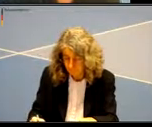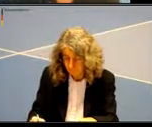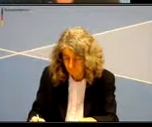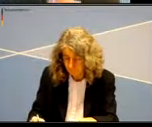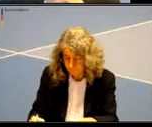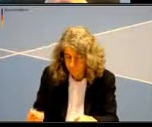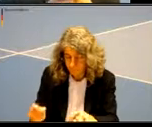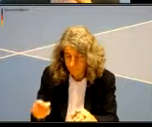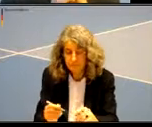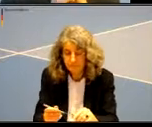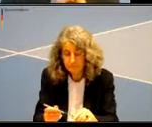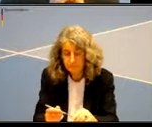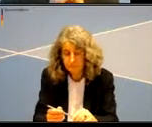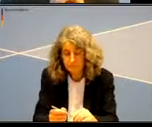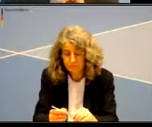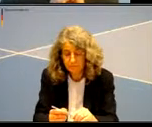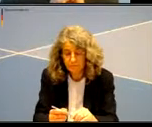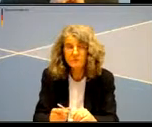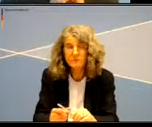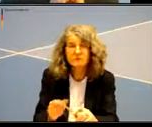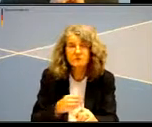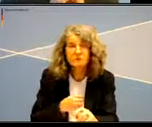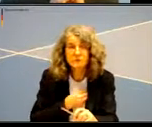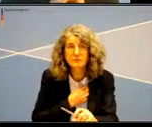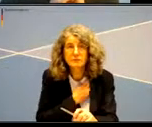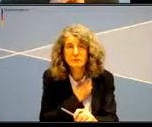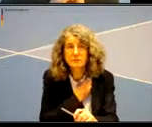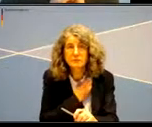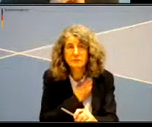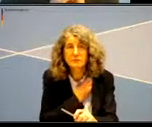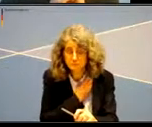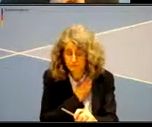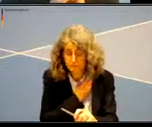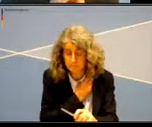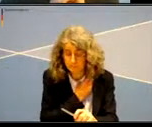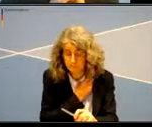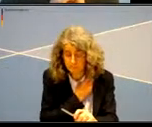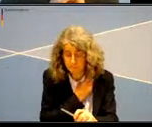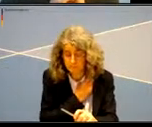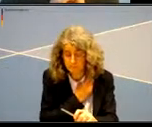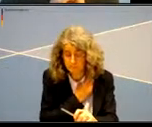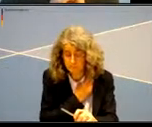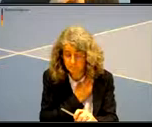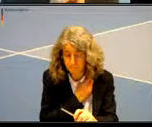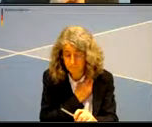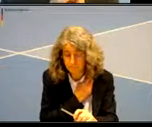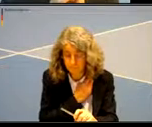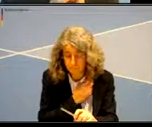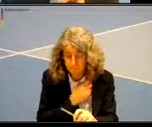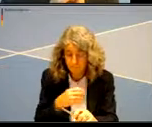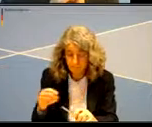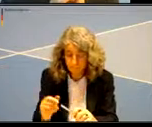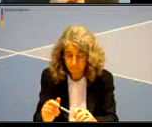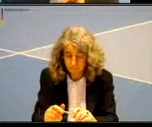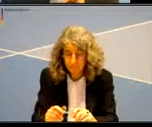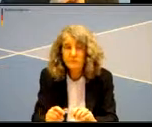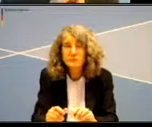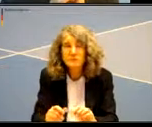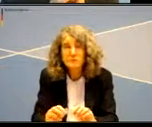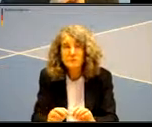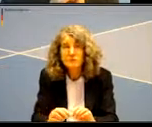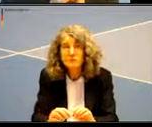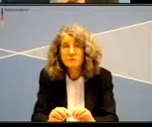this is going to be repeated. But this is not a sustainable solution. This is a short-term reaction. But it's very